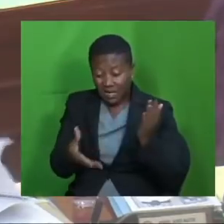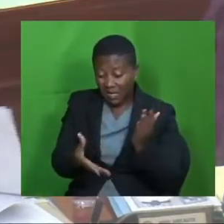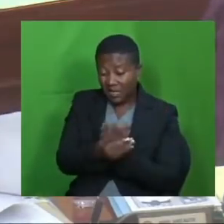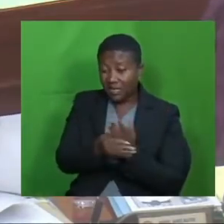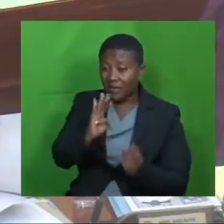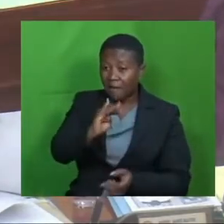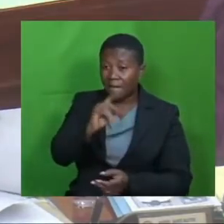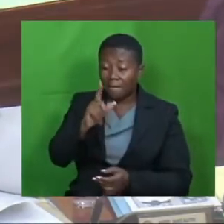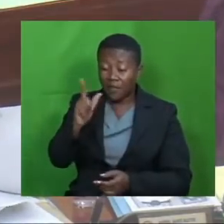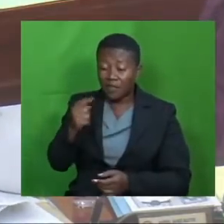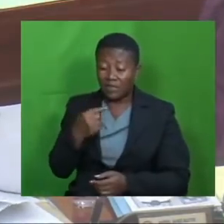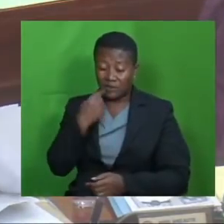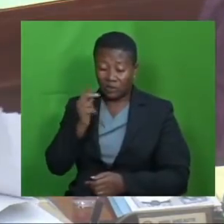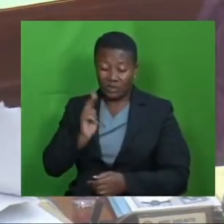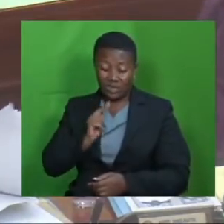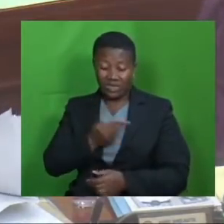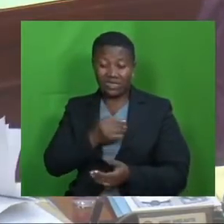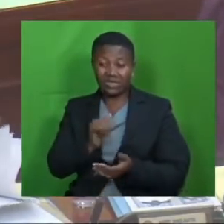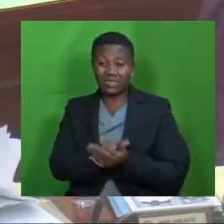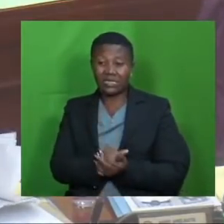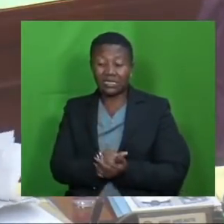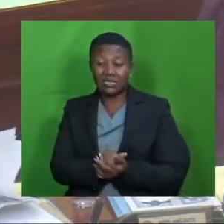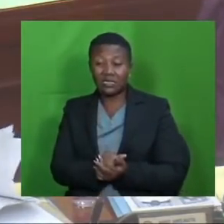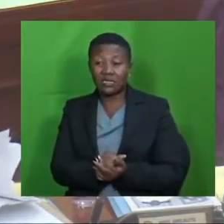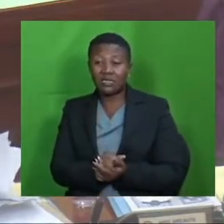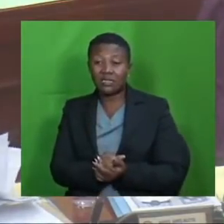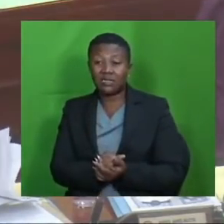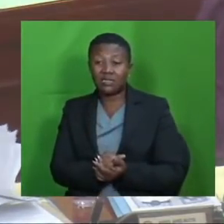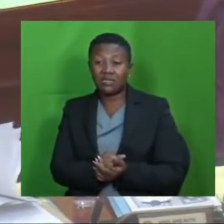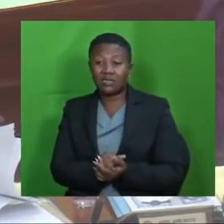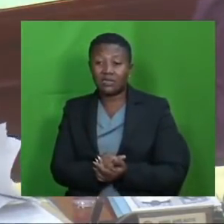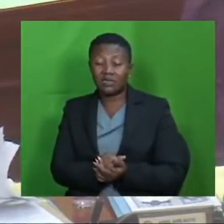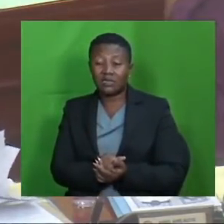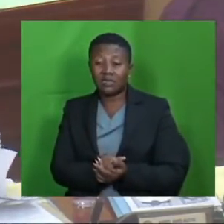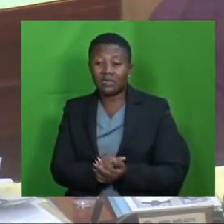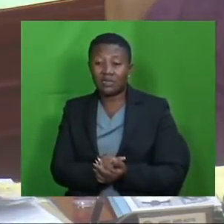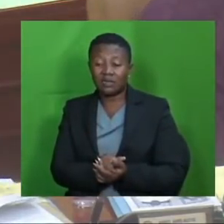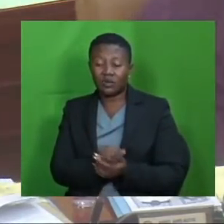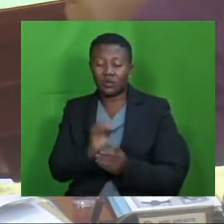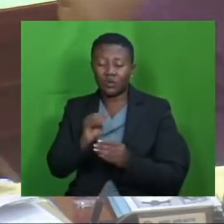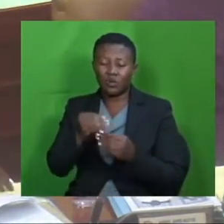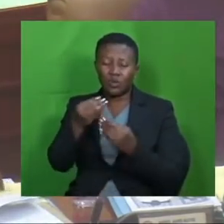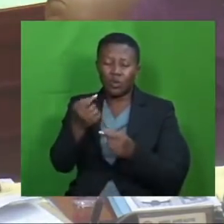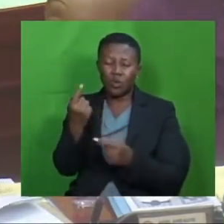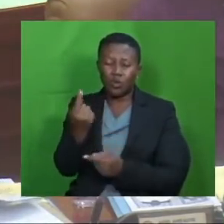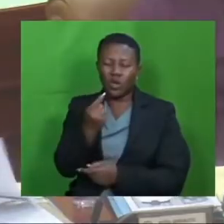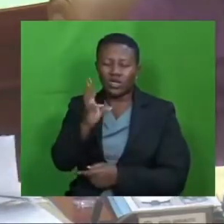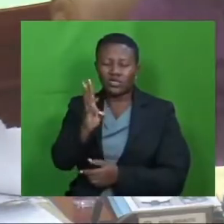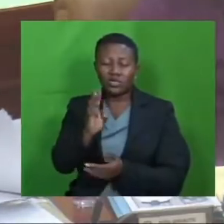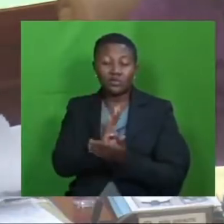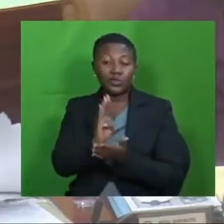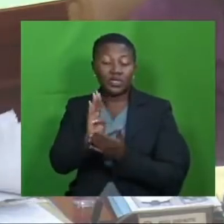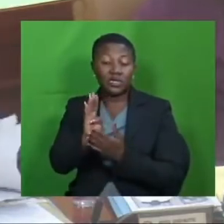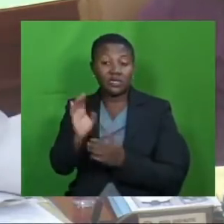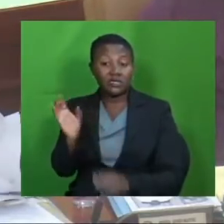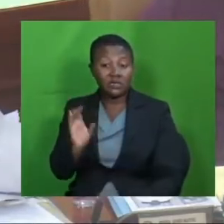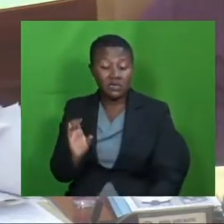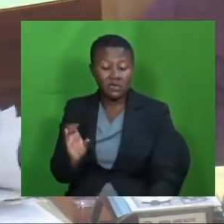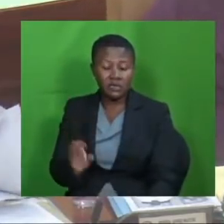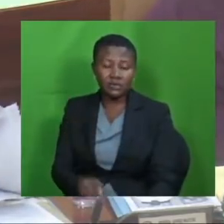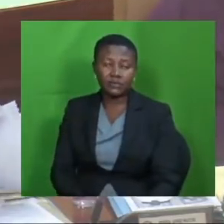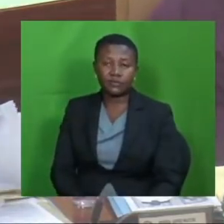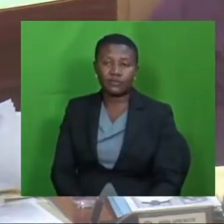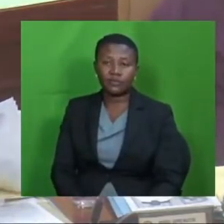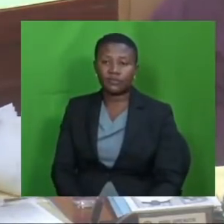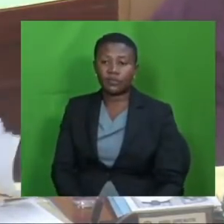told that it will rake in only 6 billion Ghana cedis. Mr. Speaker, further